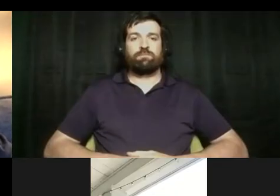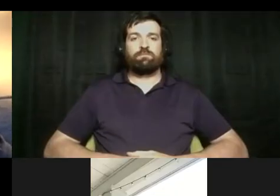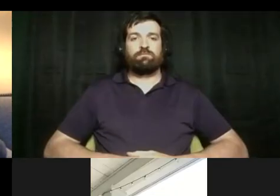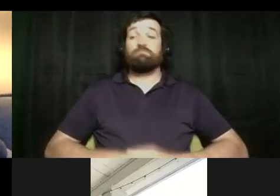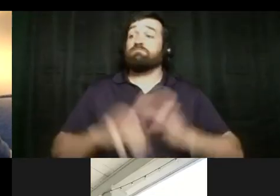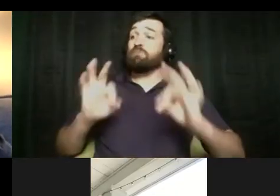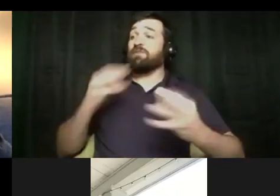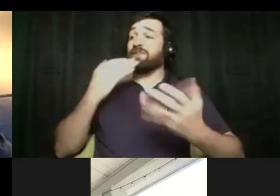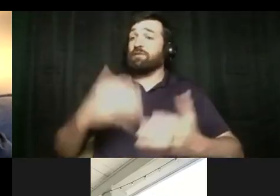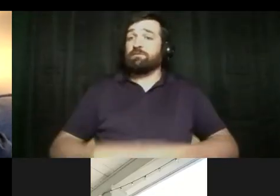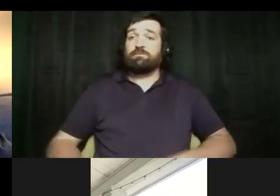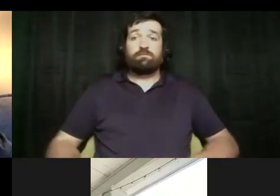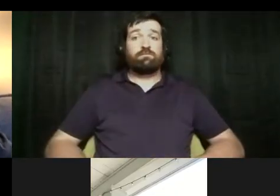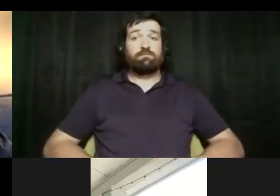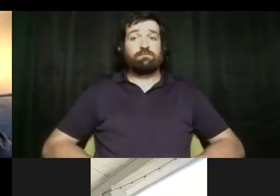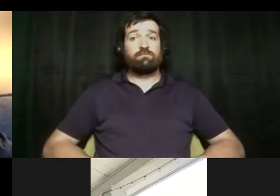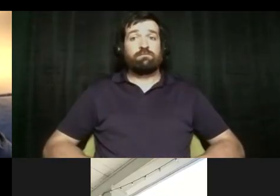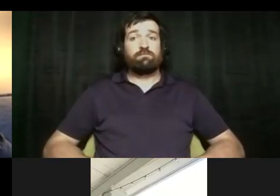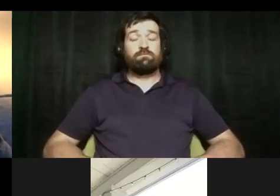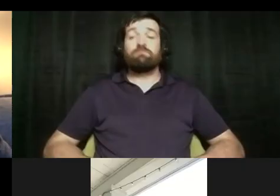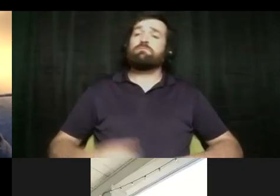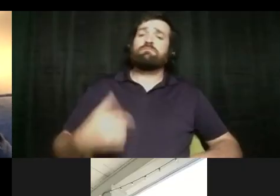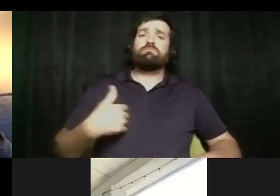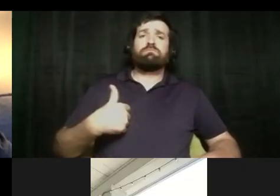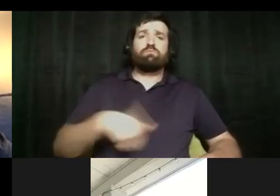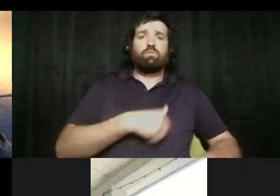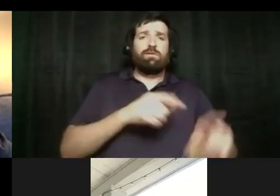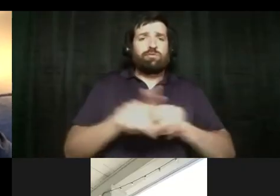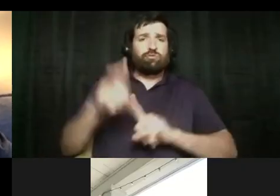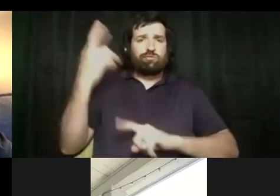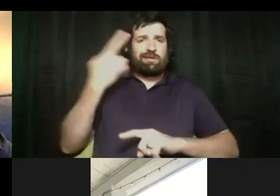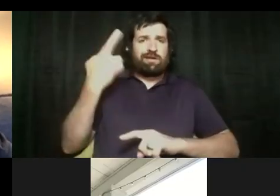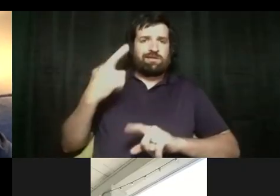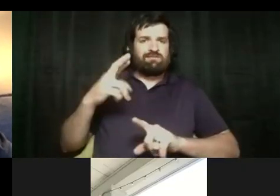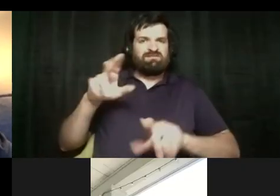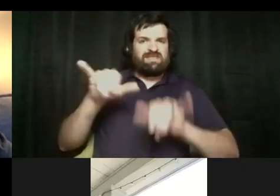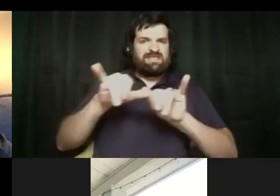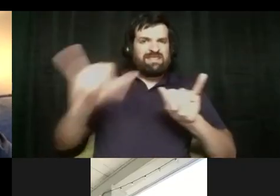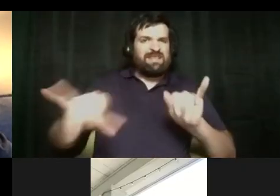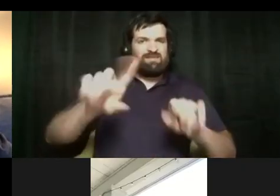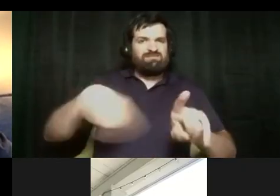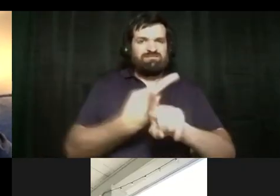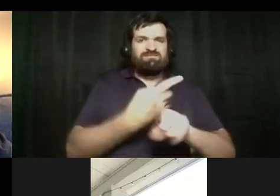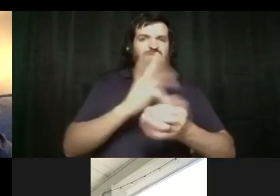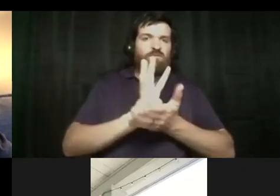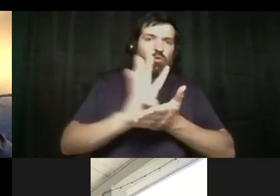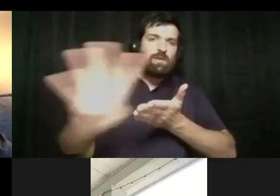Perfect. Thank you. And we realize that you're only going to be there for 4 weeks, 8 weeks.